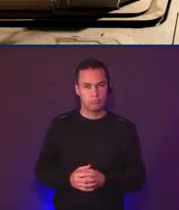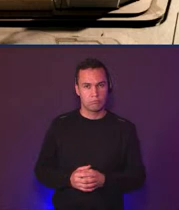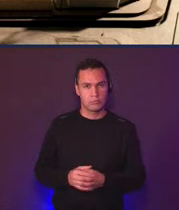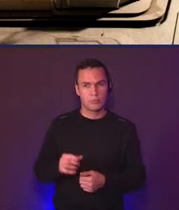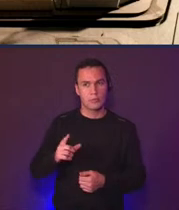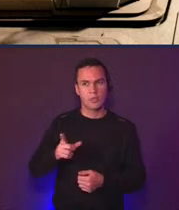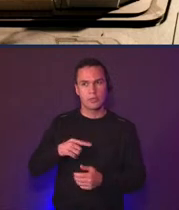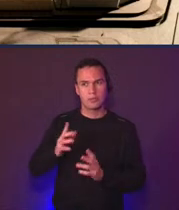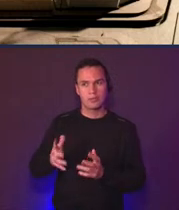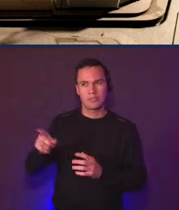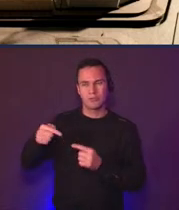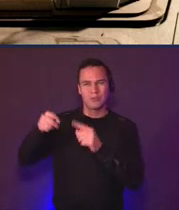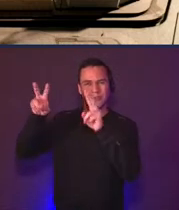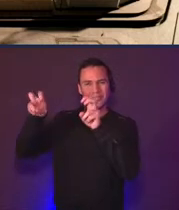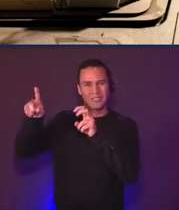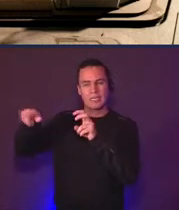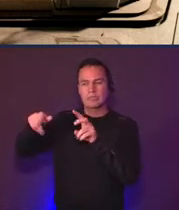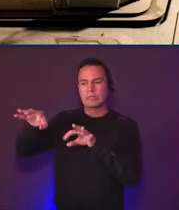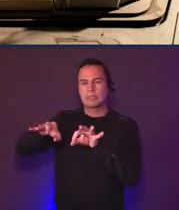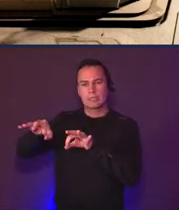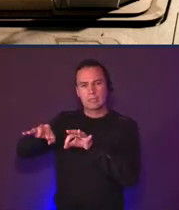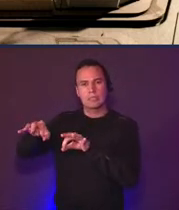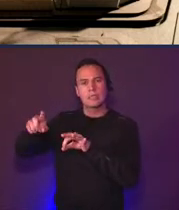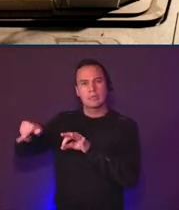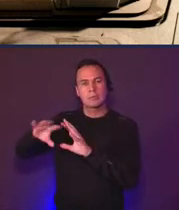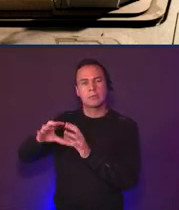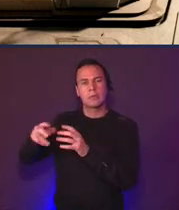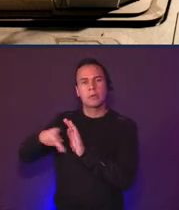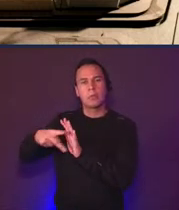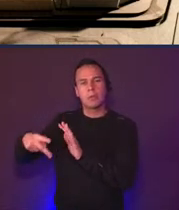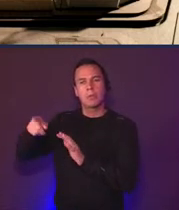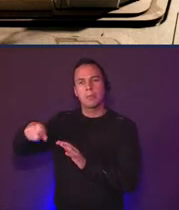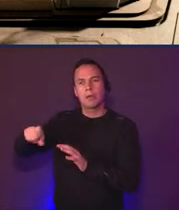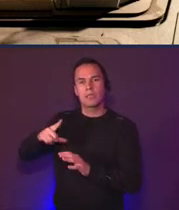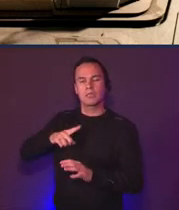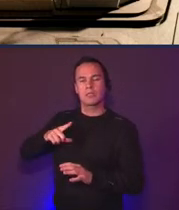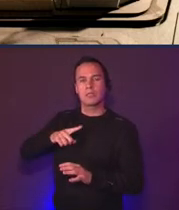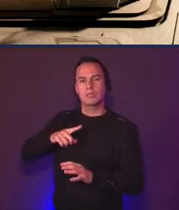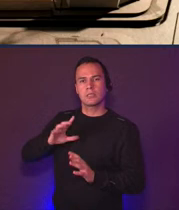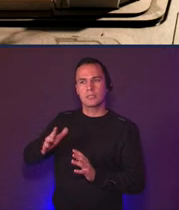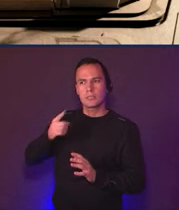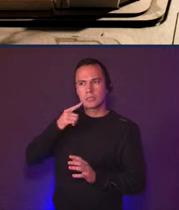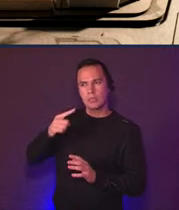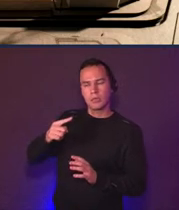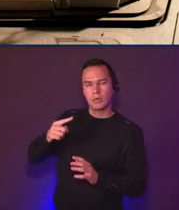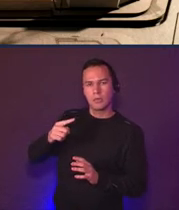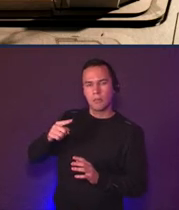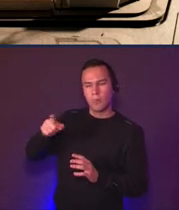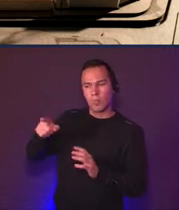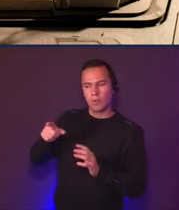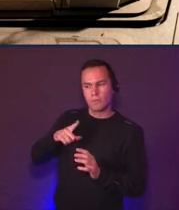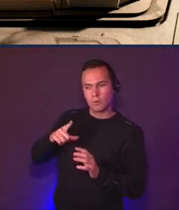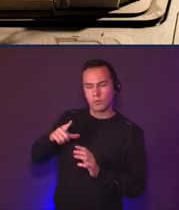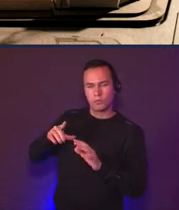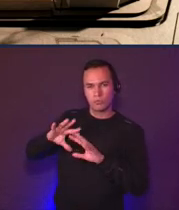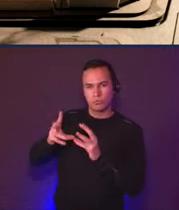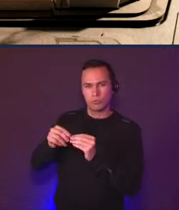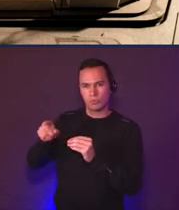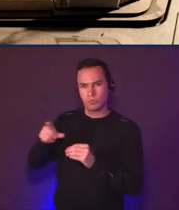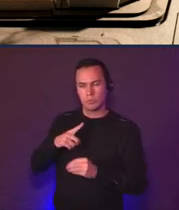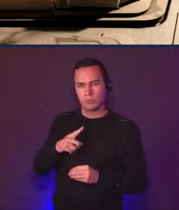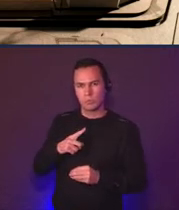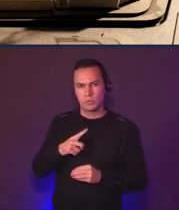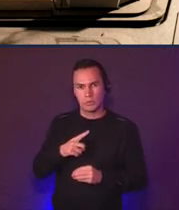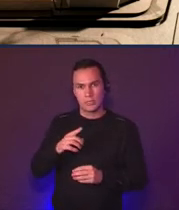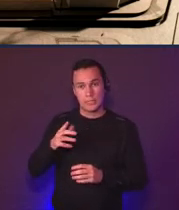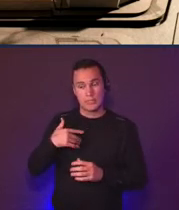telling the truth about that and organizing community members and raising money to file a lawsuit against the city of Miami to force them to follow the zoning codes. And